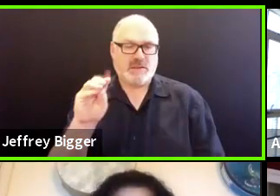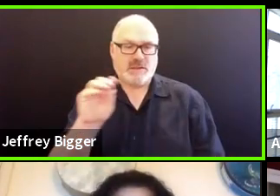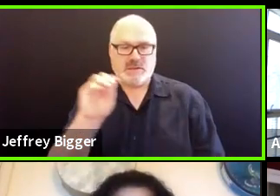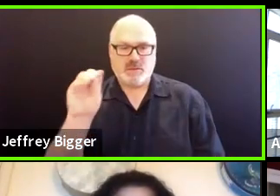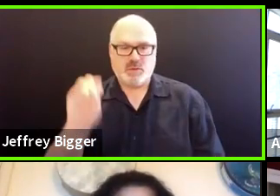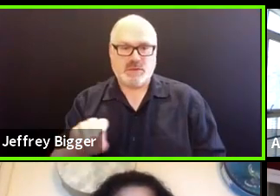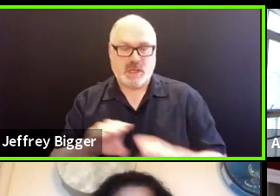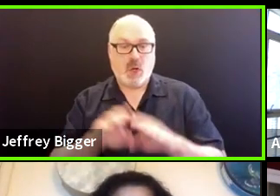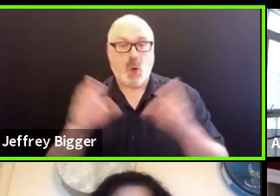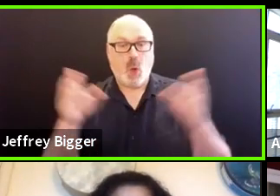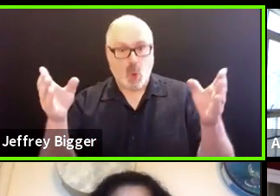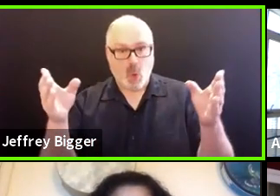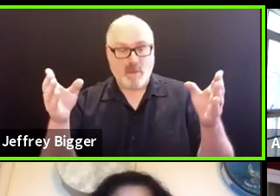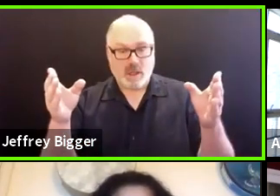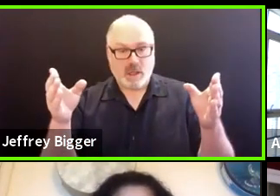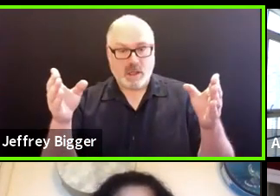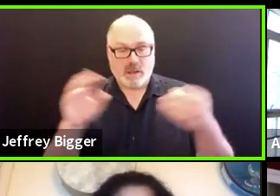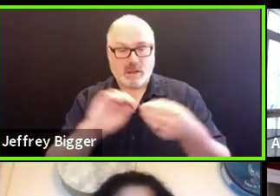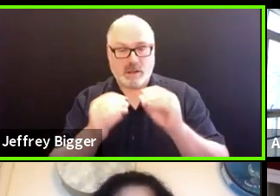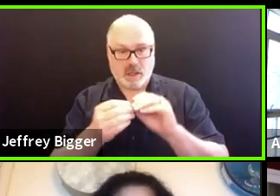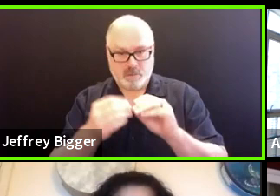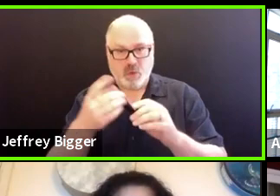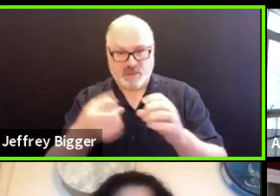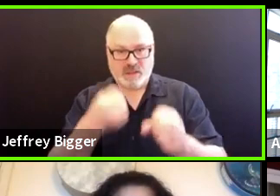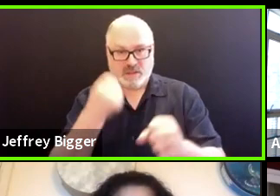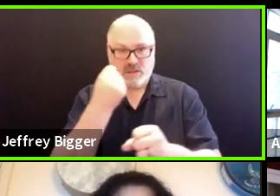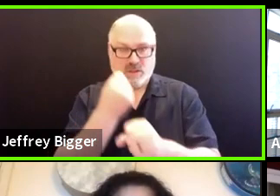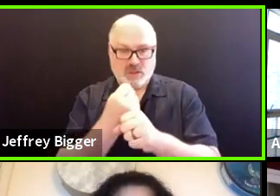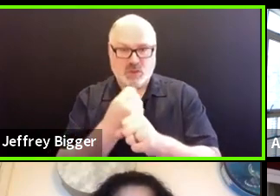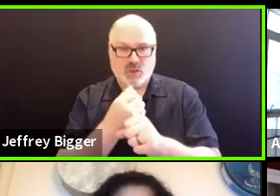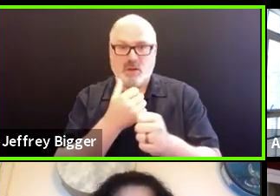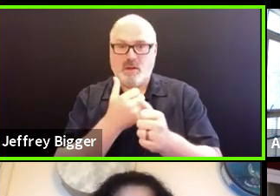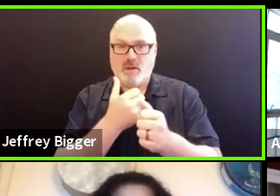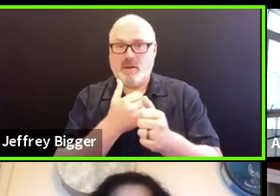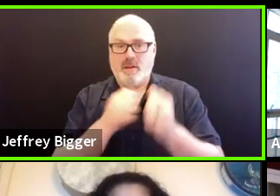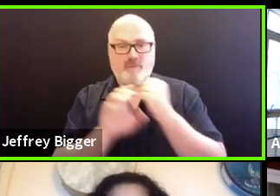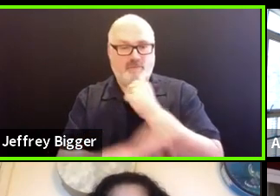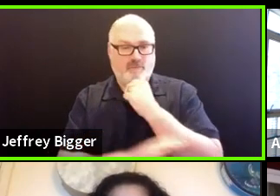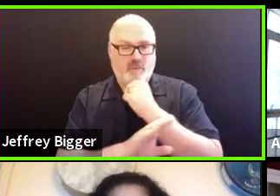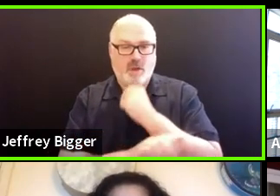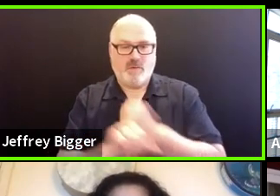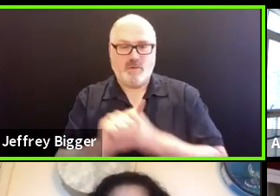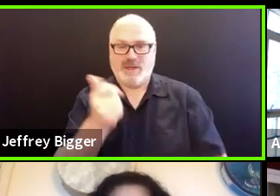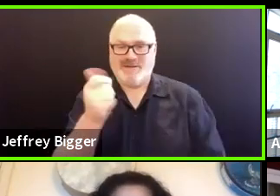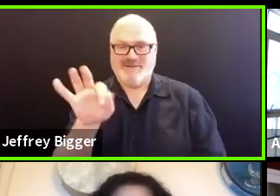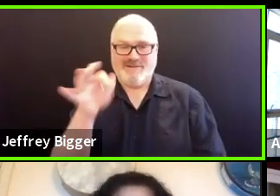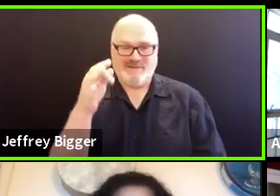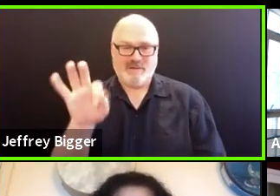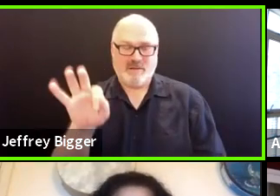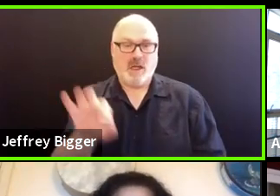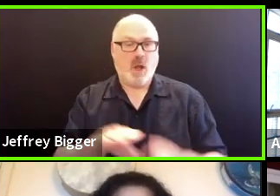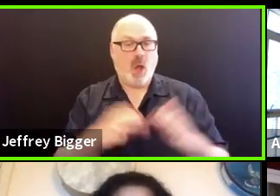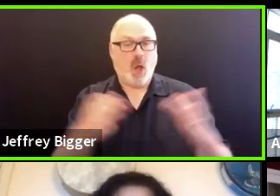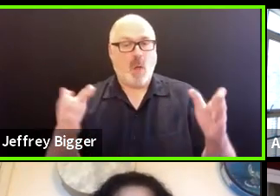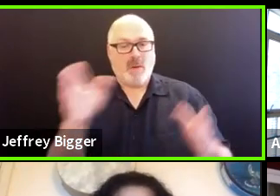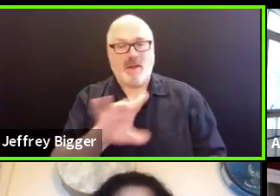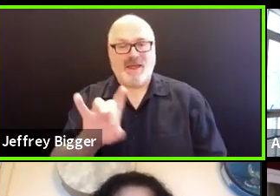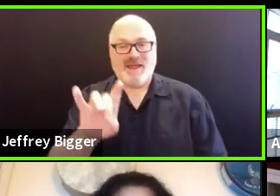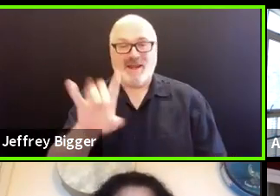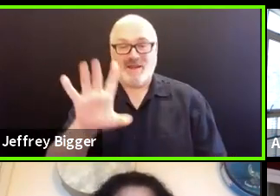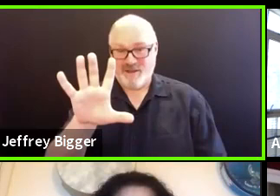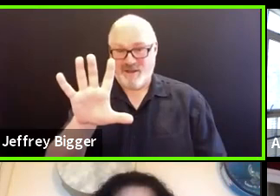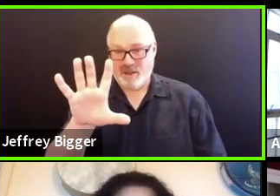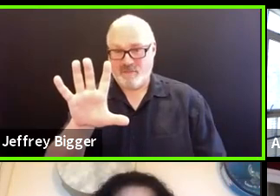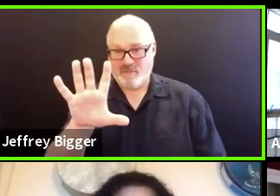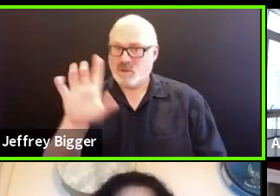occupancy. This year, the fall of 19, we opened up at about 85% occupancy. So it's a